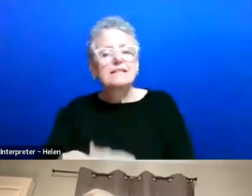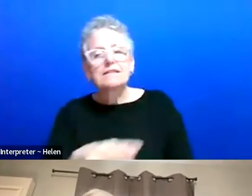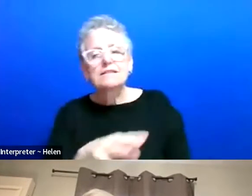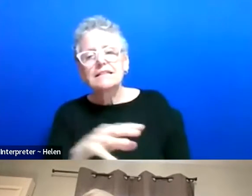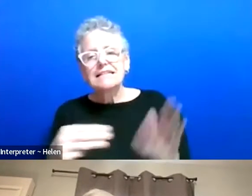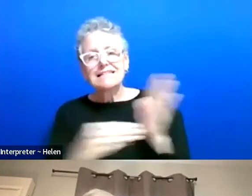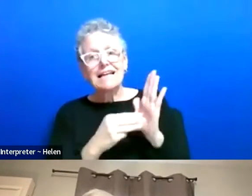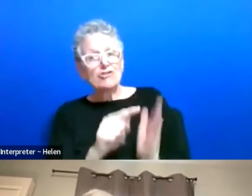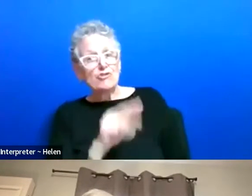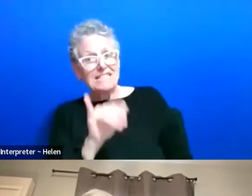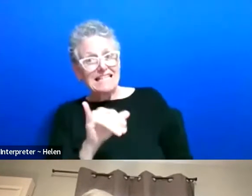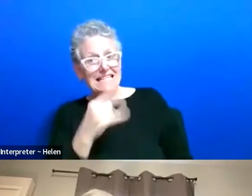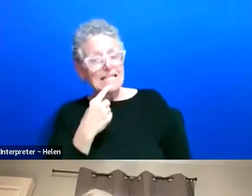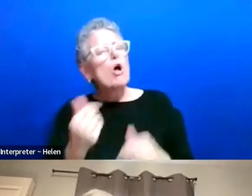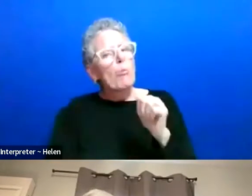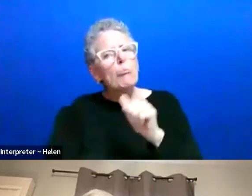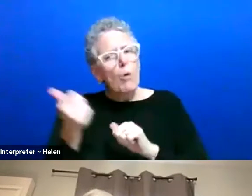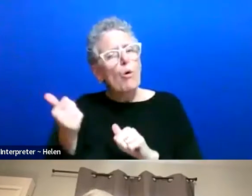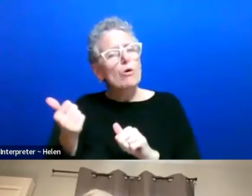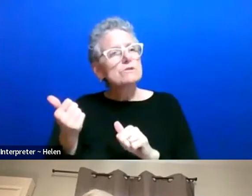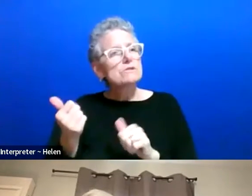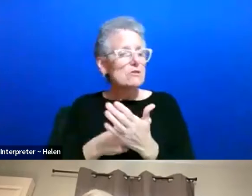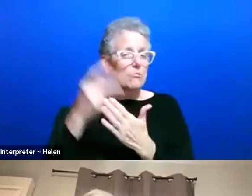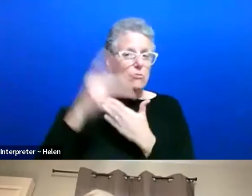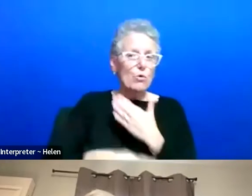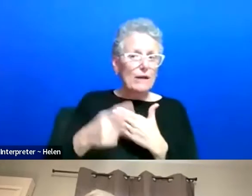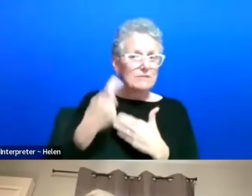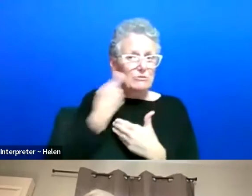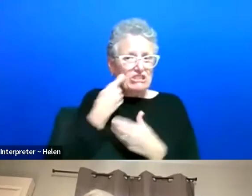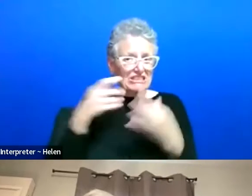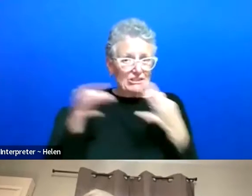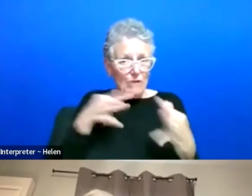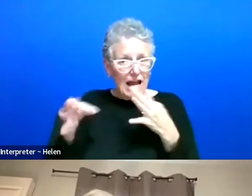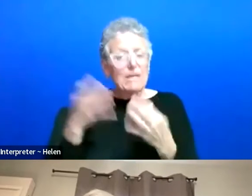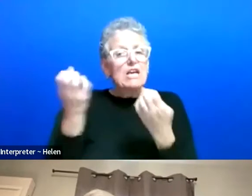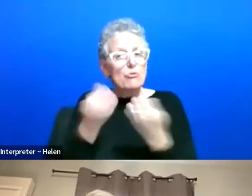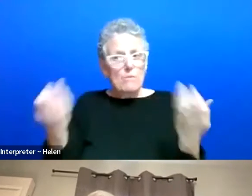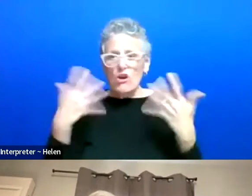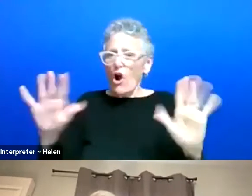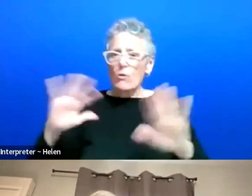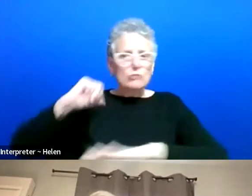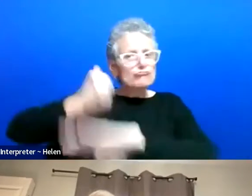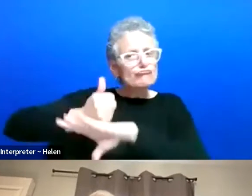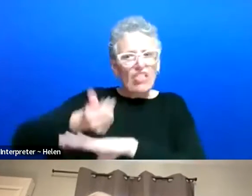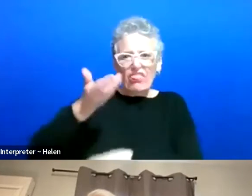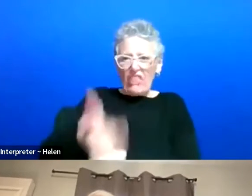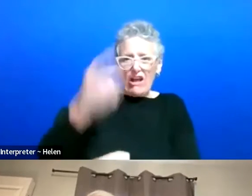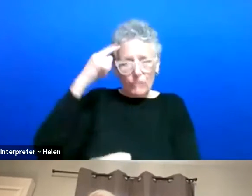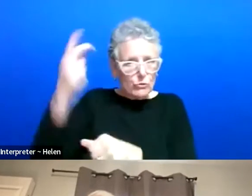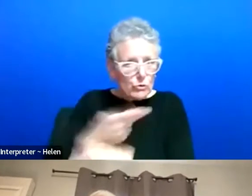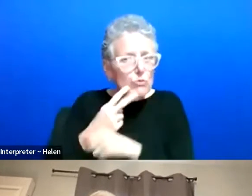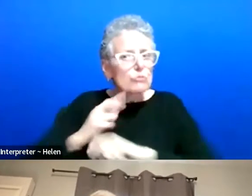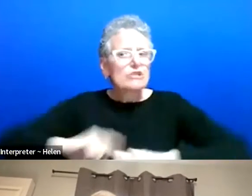most, as far as the programs that were described, equipment's already there for you to use and